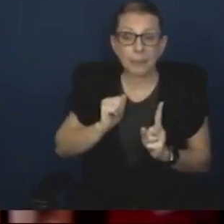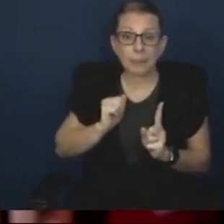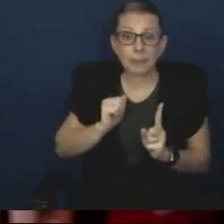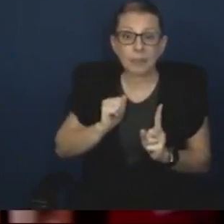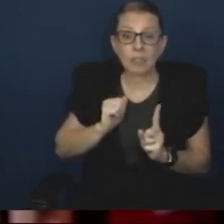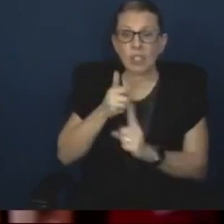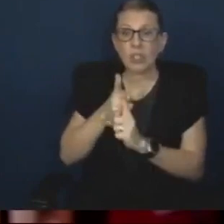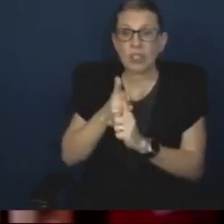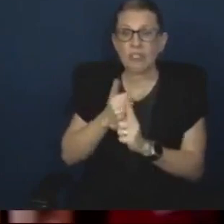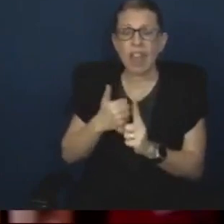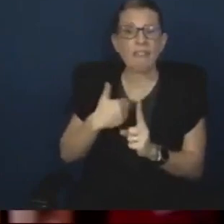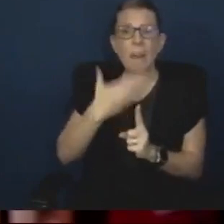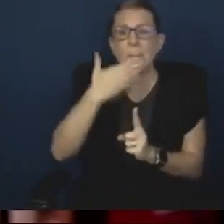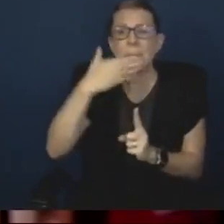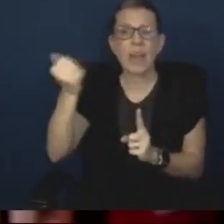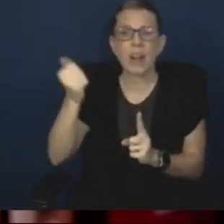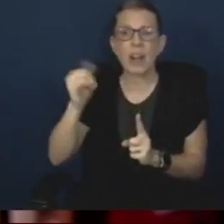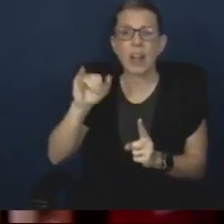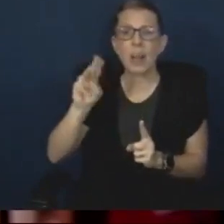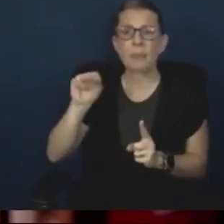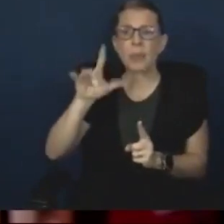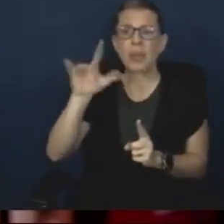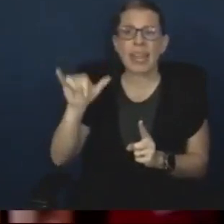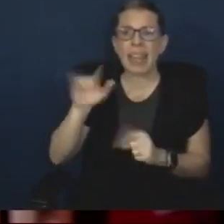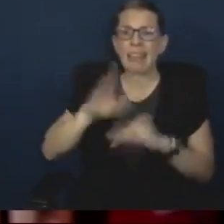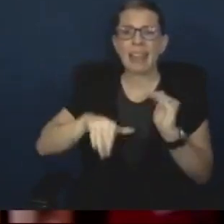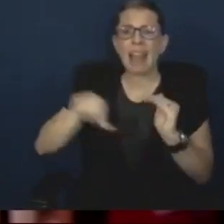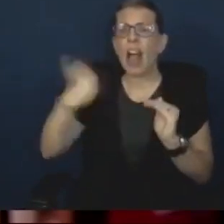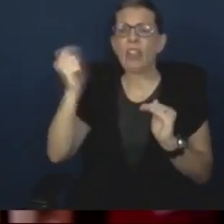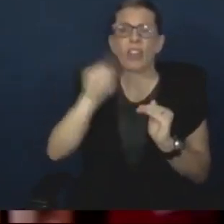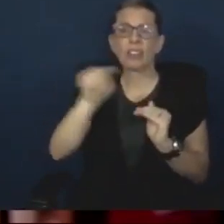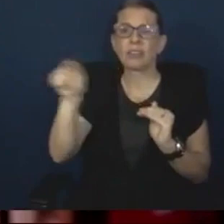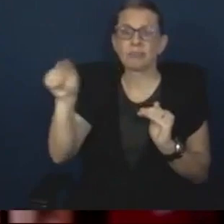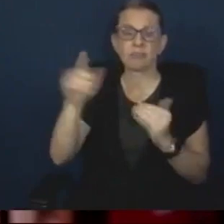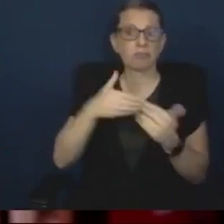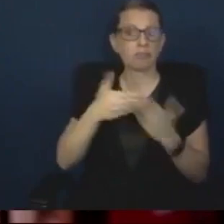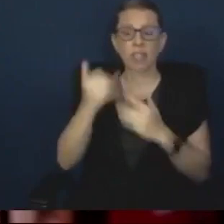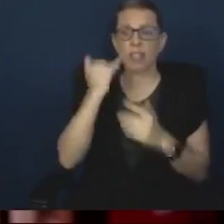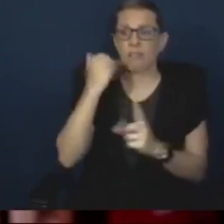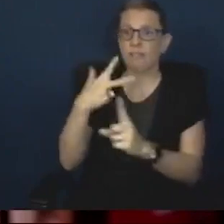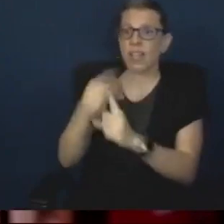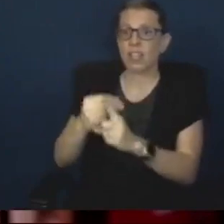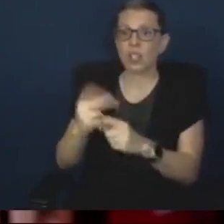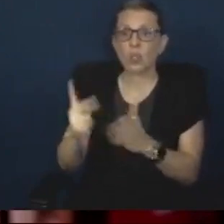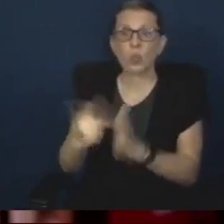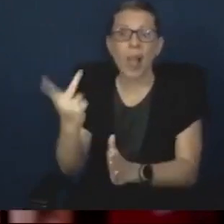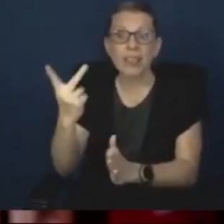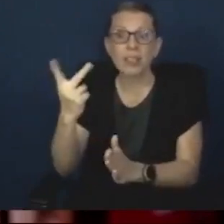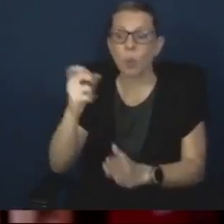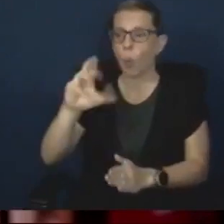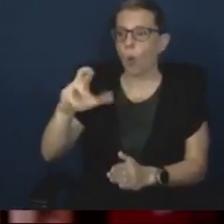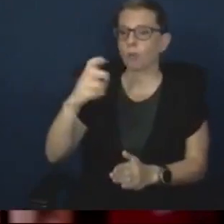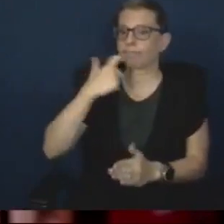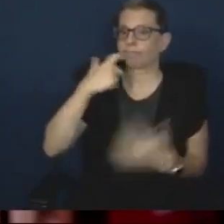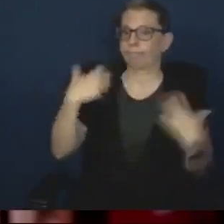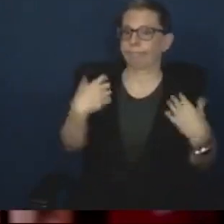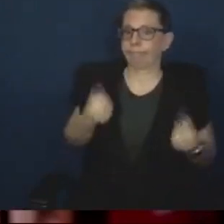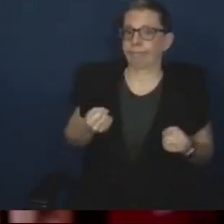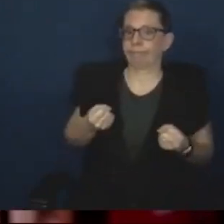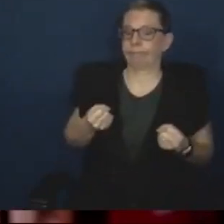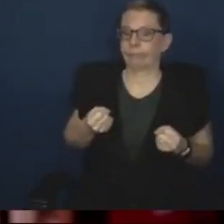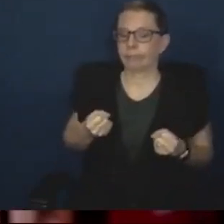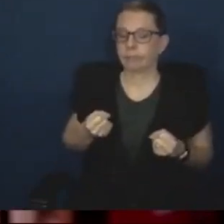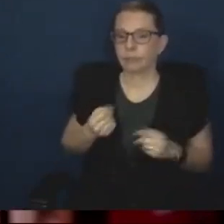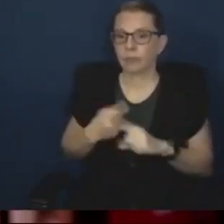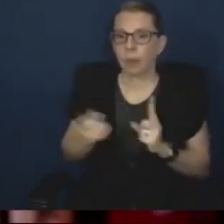better immunity than anybody else. Anyone who's been vaccinated twice, anyone who's just recovered from infection, and you can actually